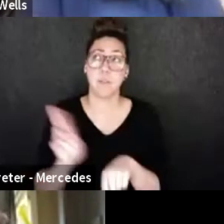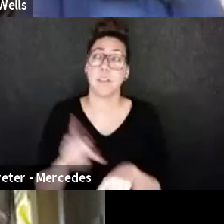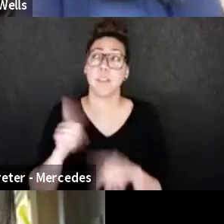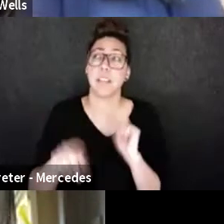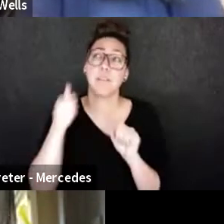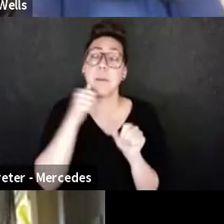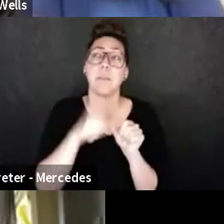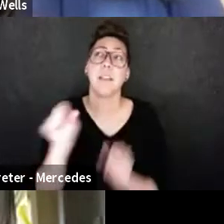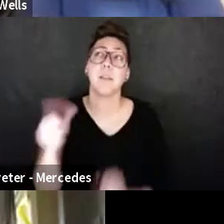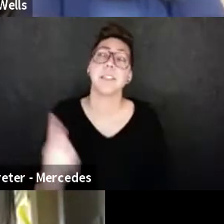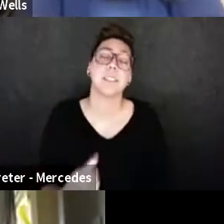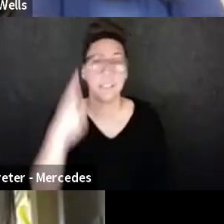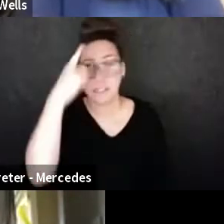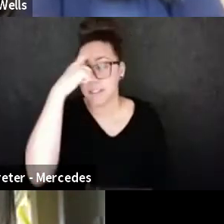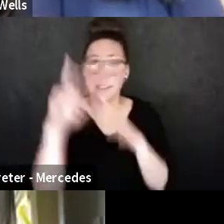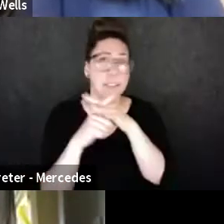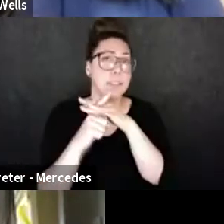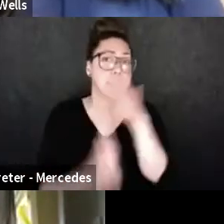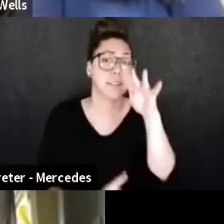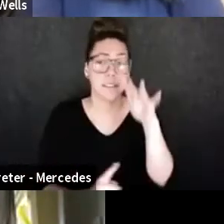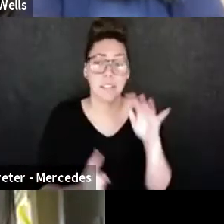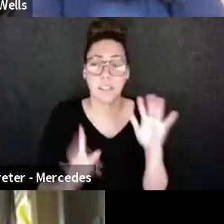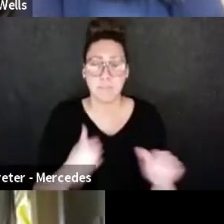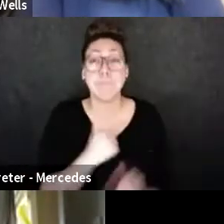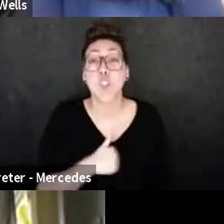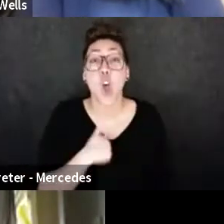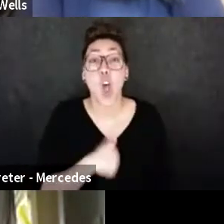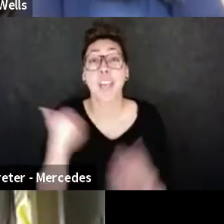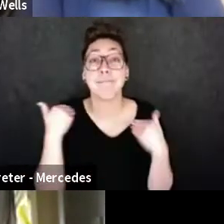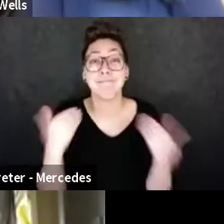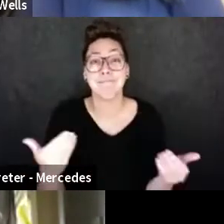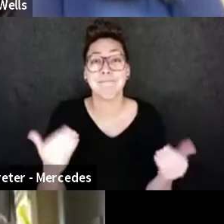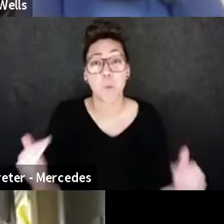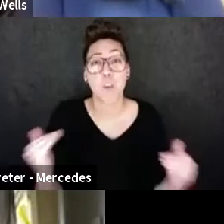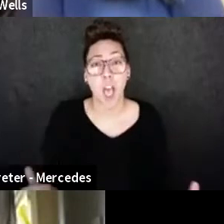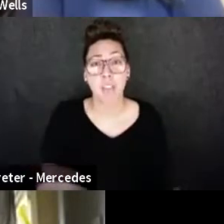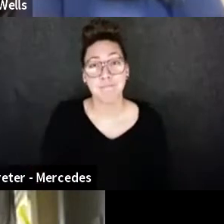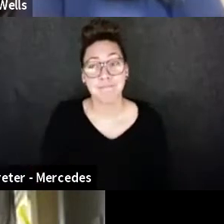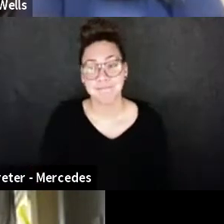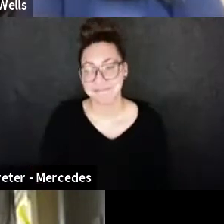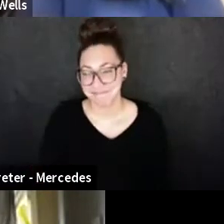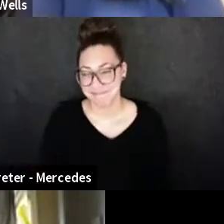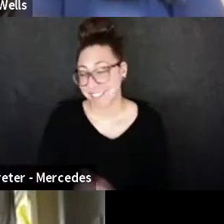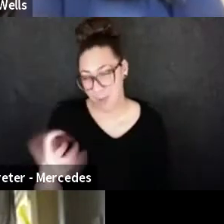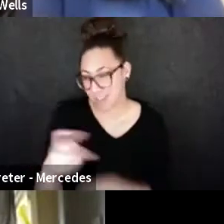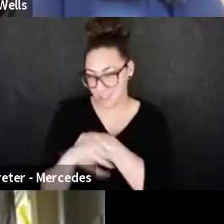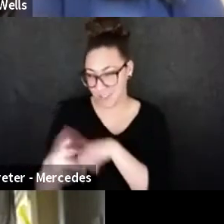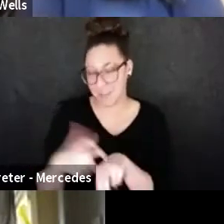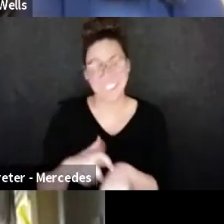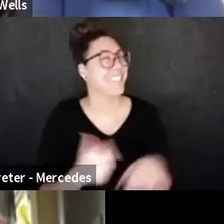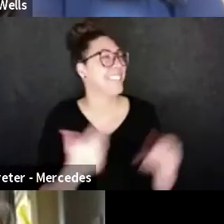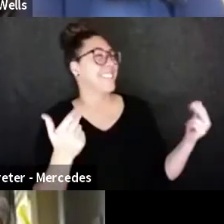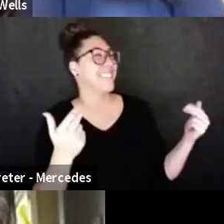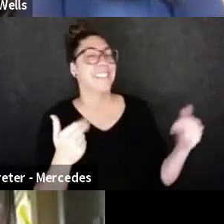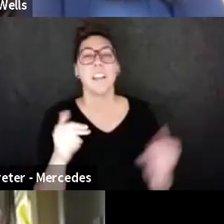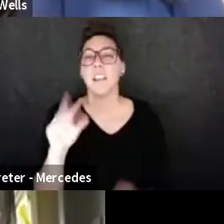was. But so sorry about that, Sue. Let's move on. I don't want to hijack your. And Juanita